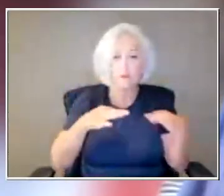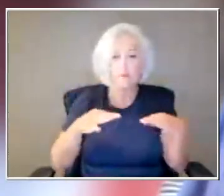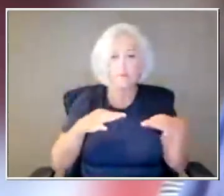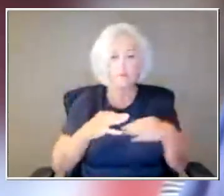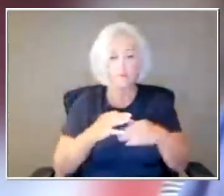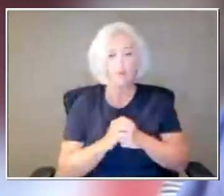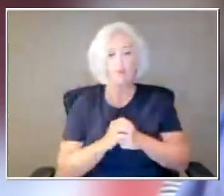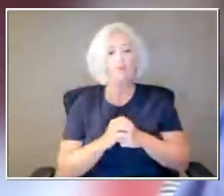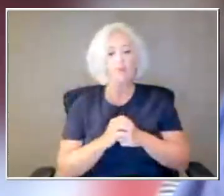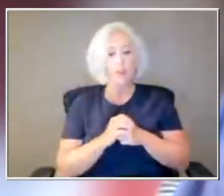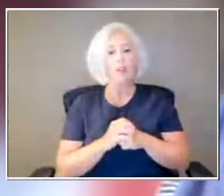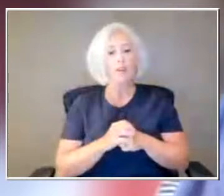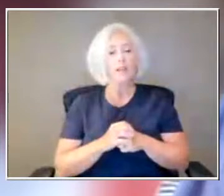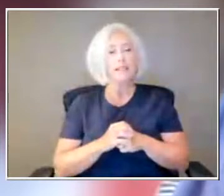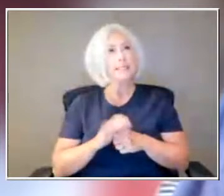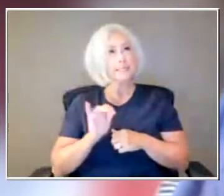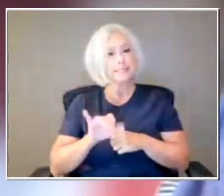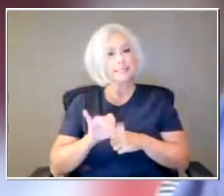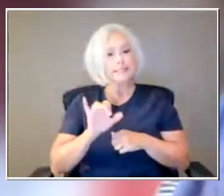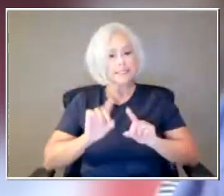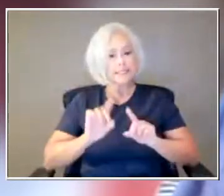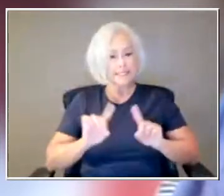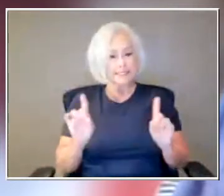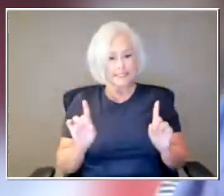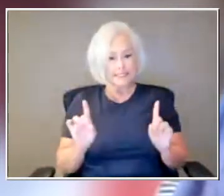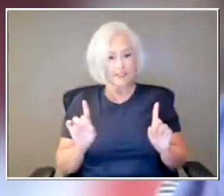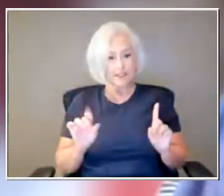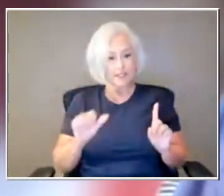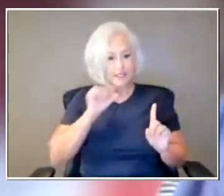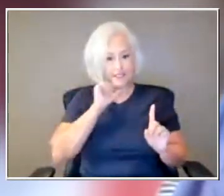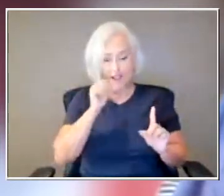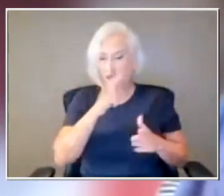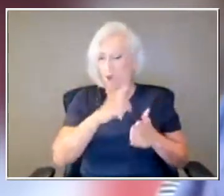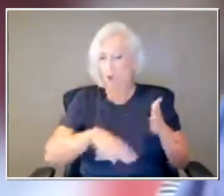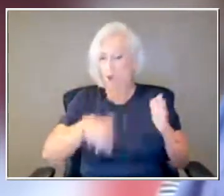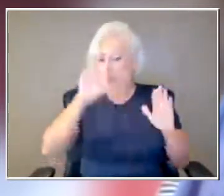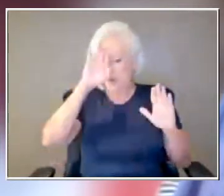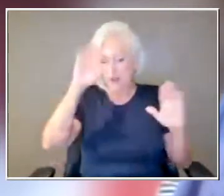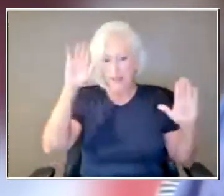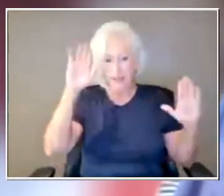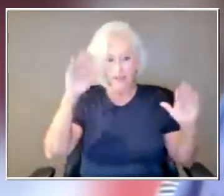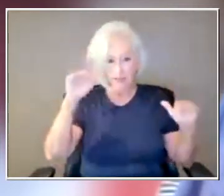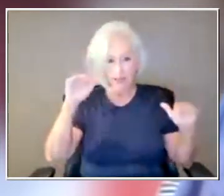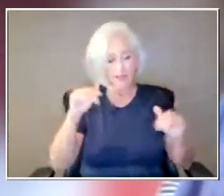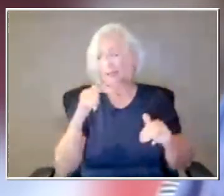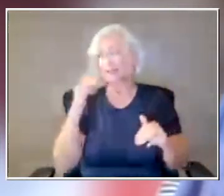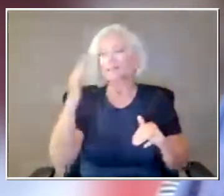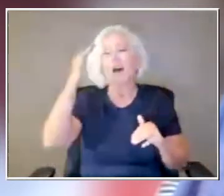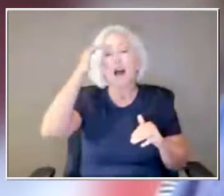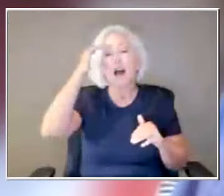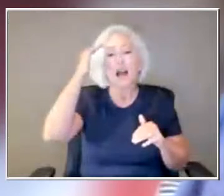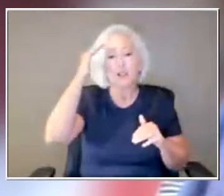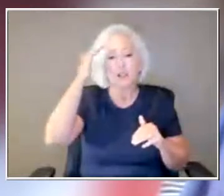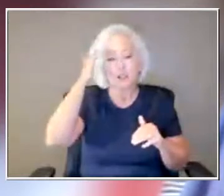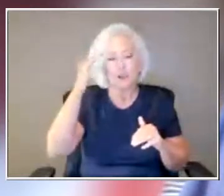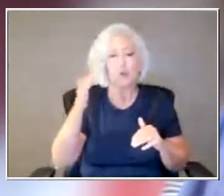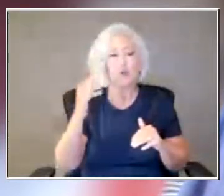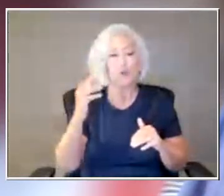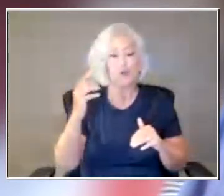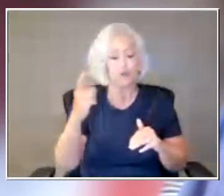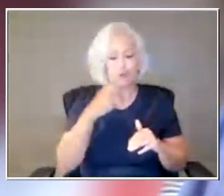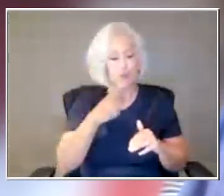it was different. It was not exactly what I expected. I knew there would, had been told, educated, that there